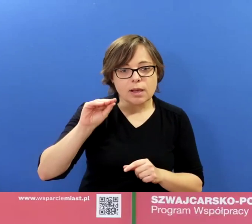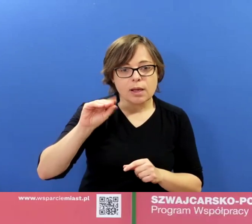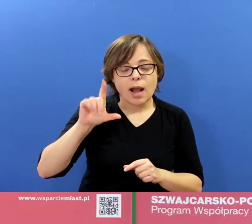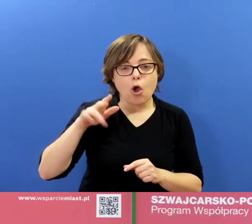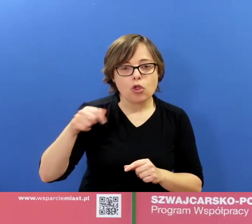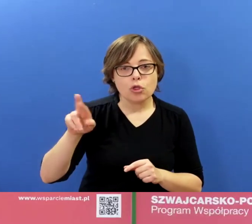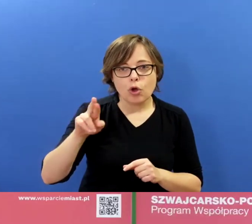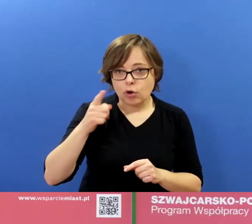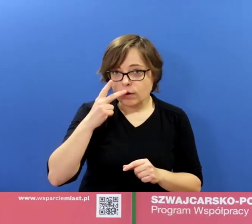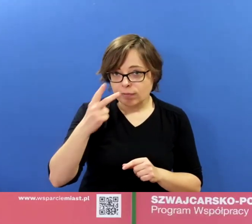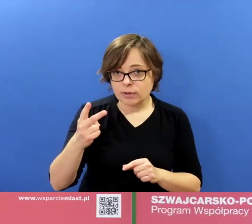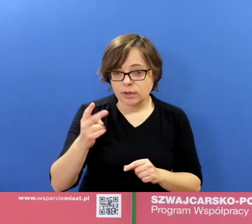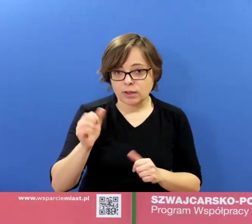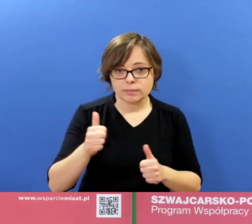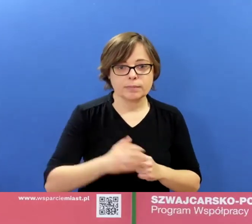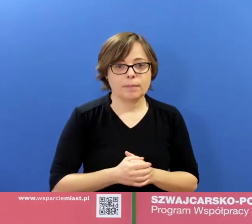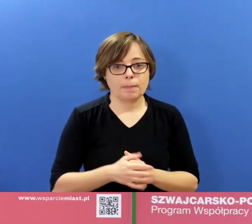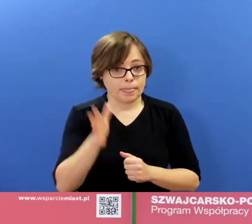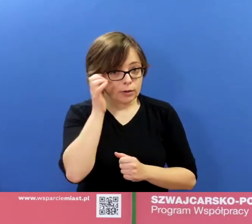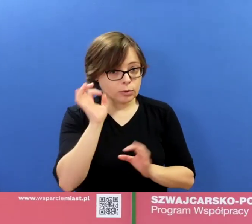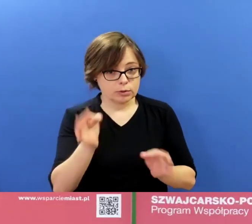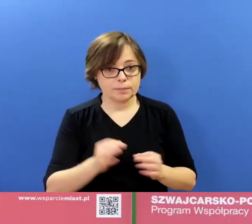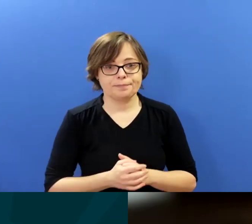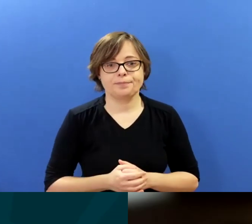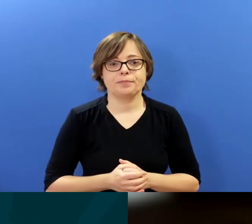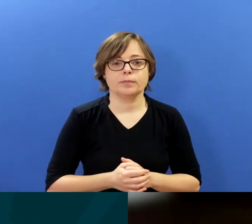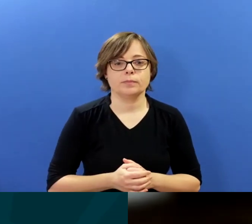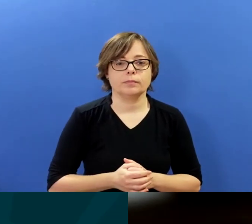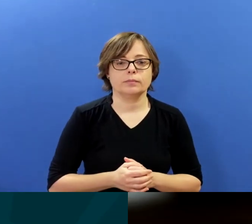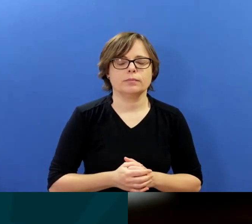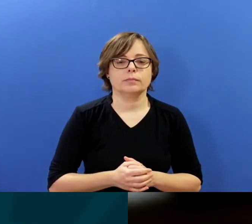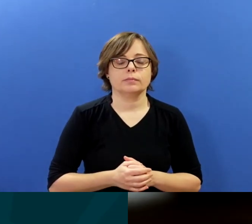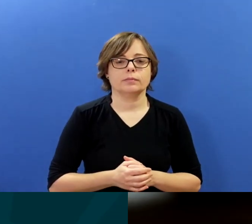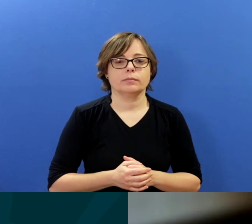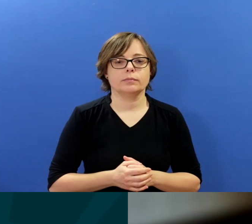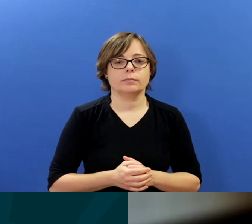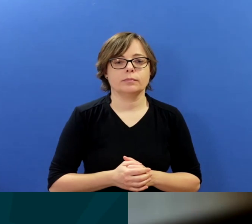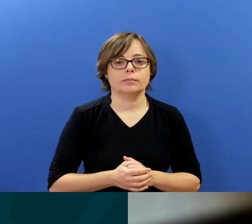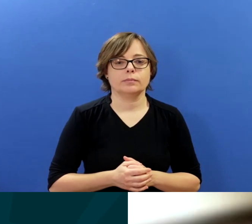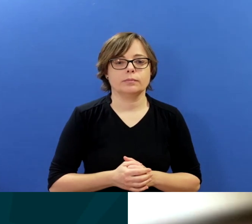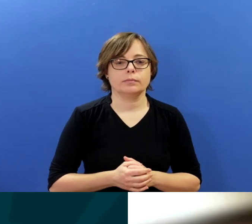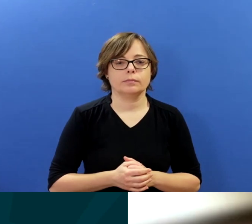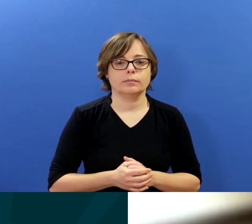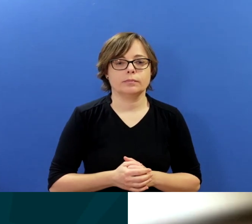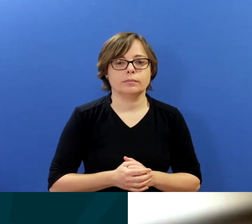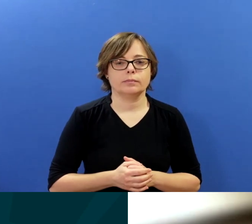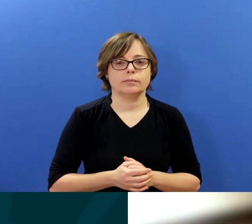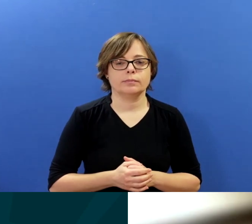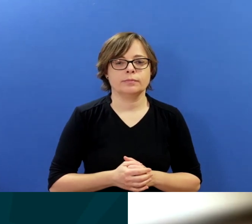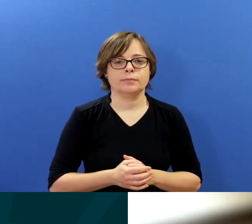So can you say us more about involving citizens in municipal urban planning in Karusz? Sure. Hi,